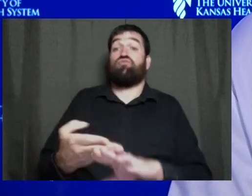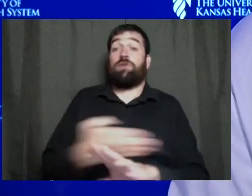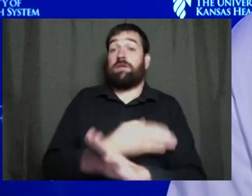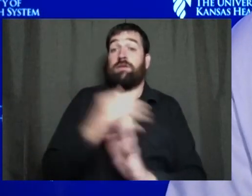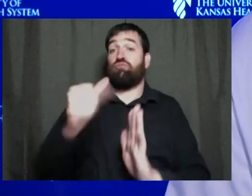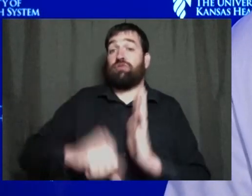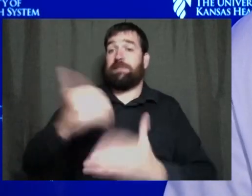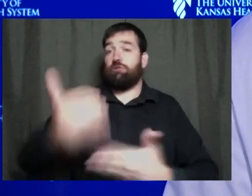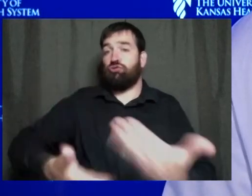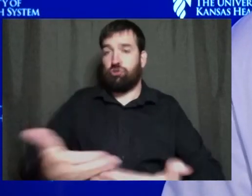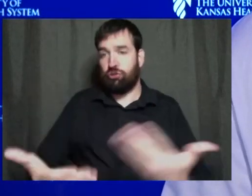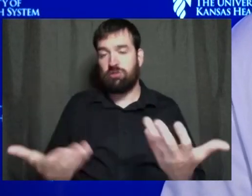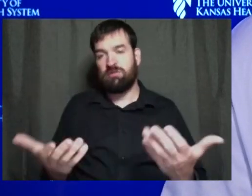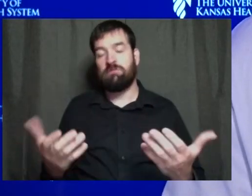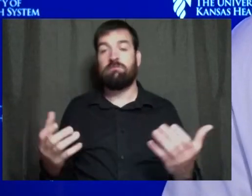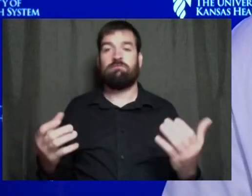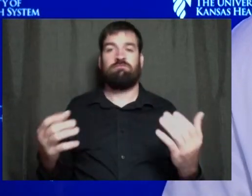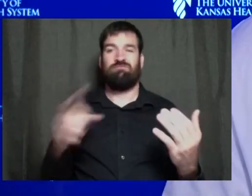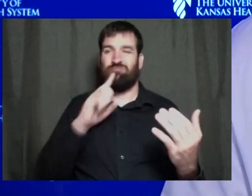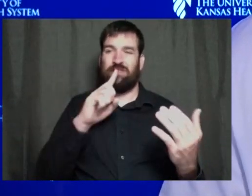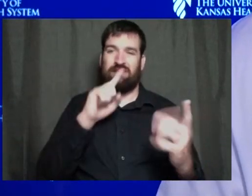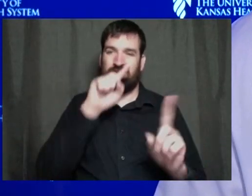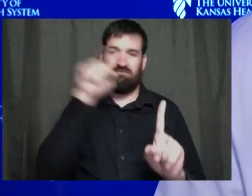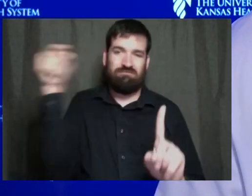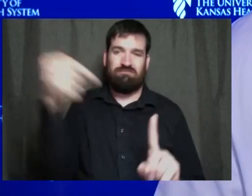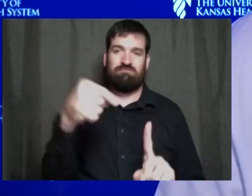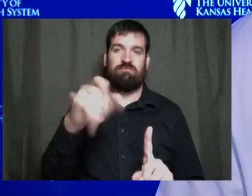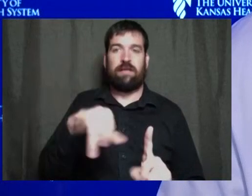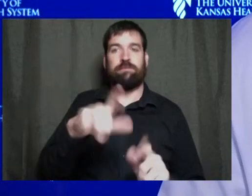really kind of boils down to that particular